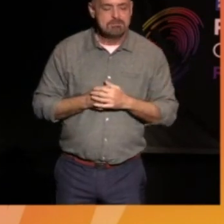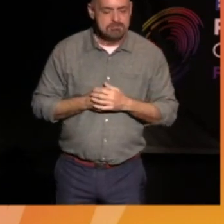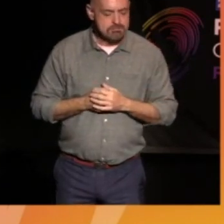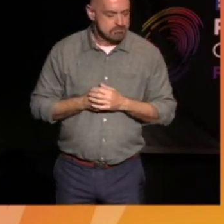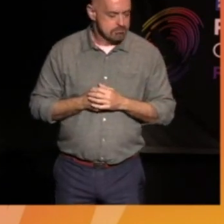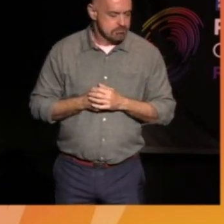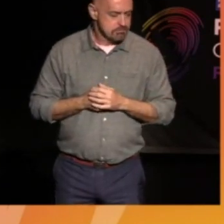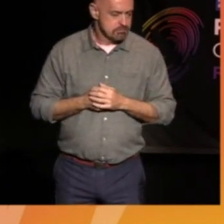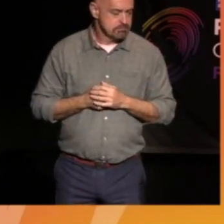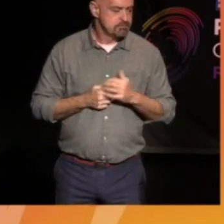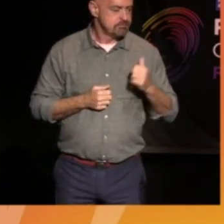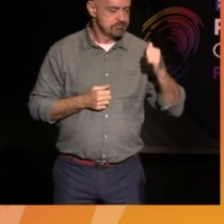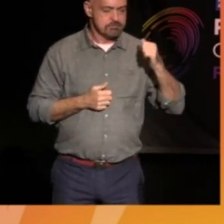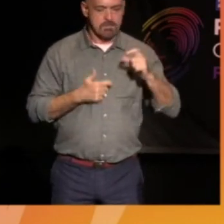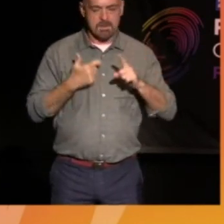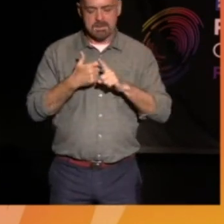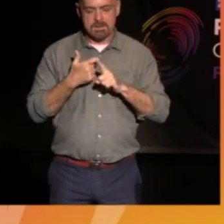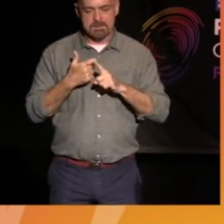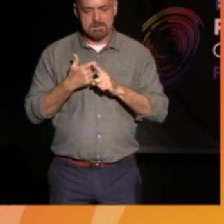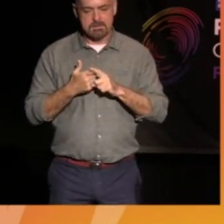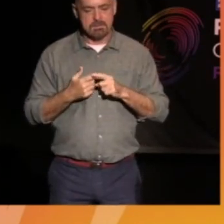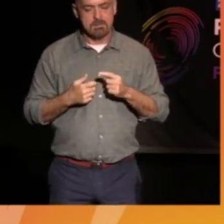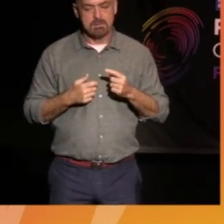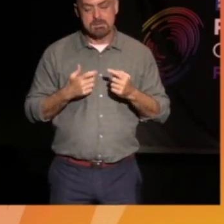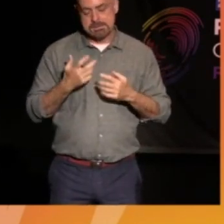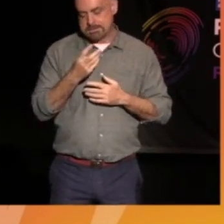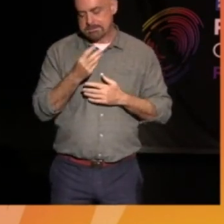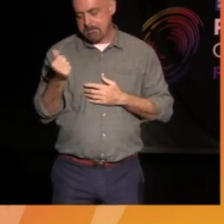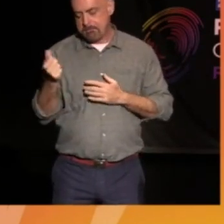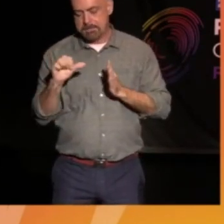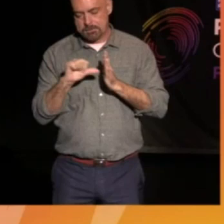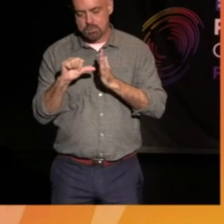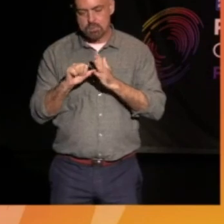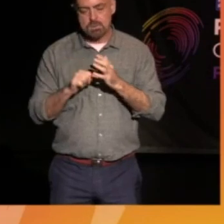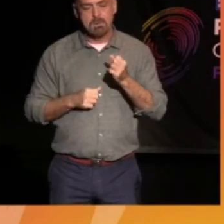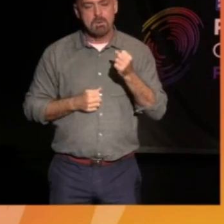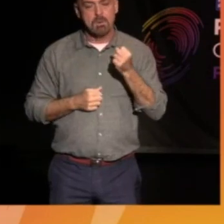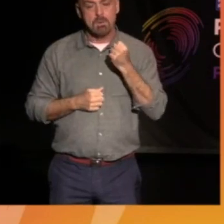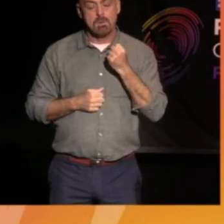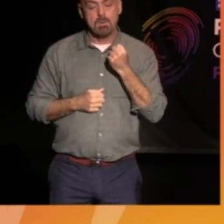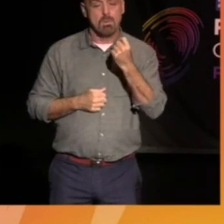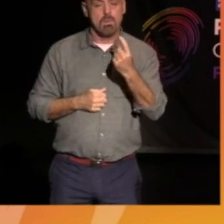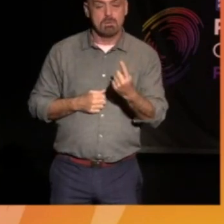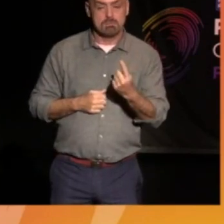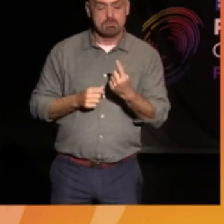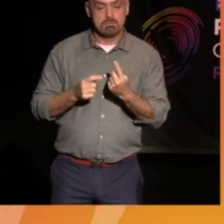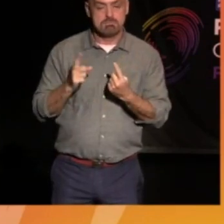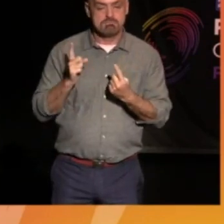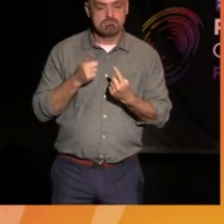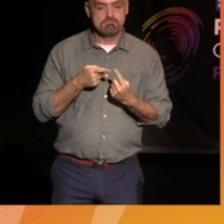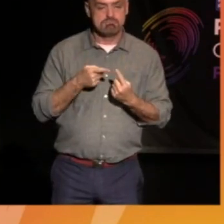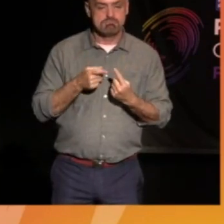Well, there are several issues, but one is the